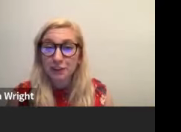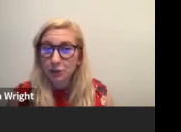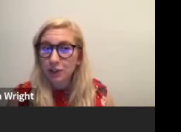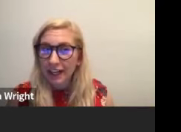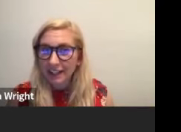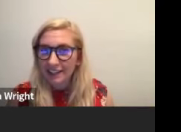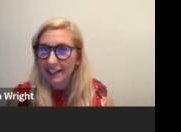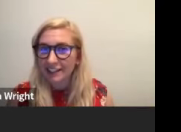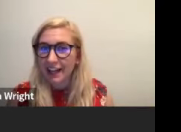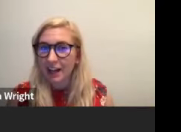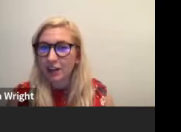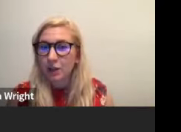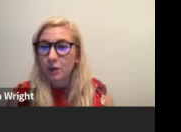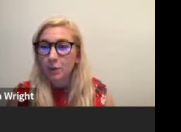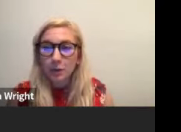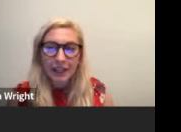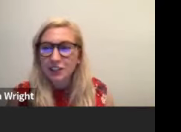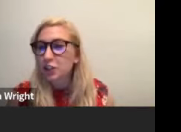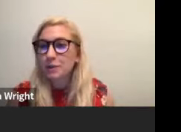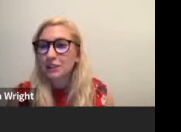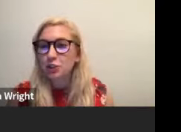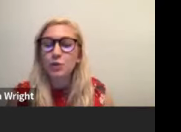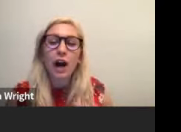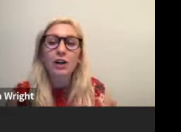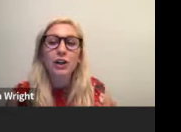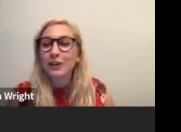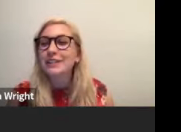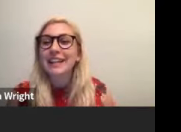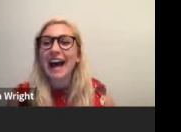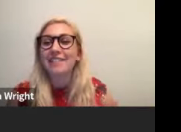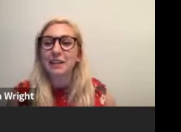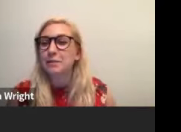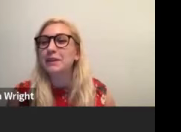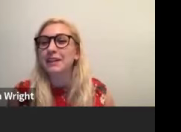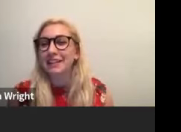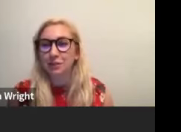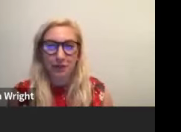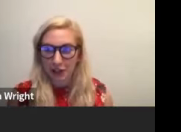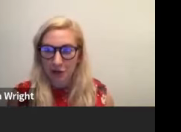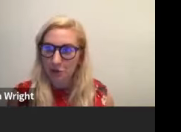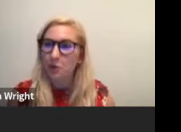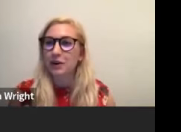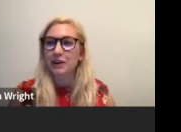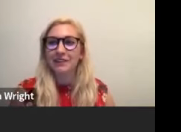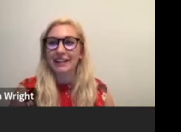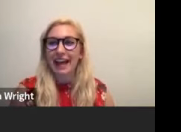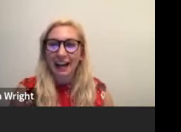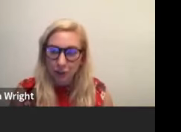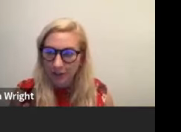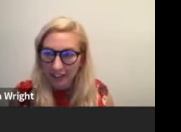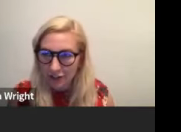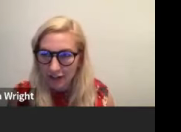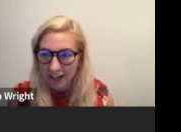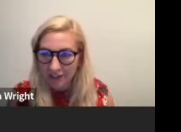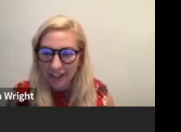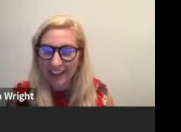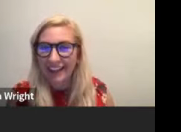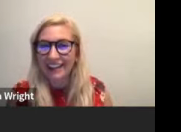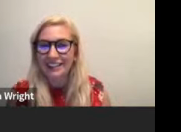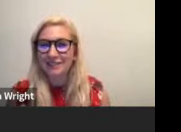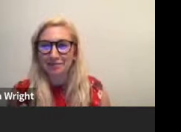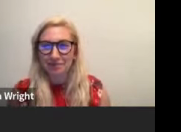to visualize things that we as humans do not currently have the ability to video or like actually